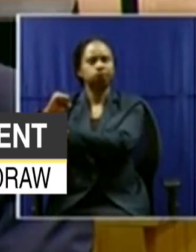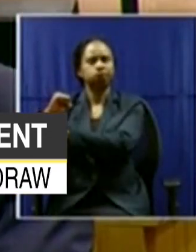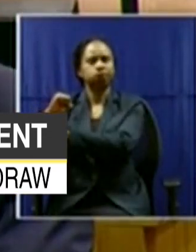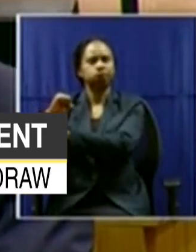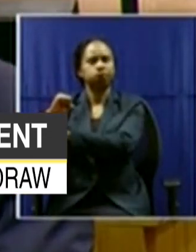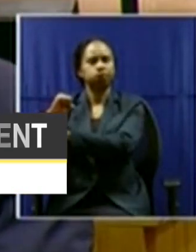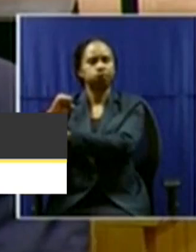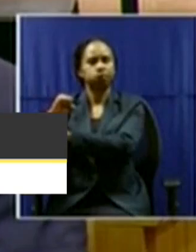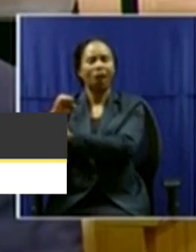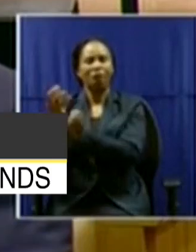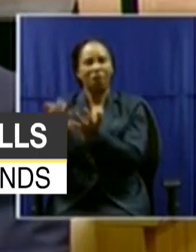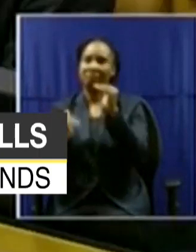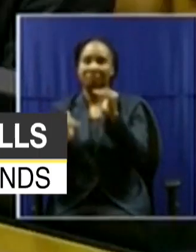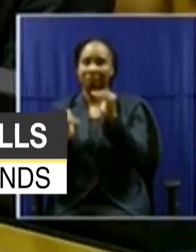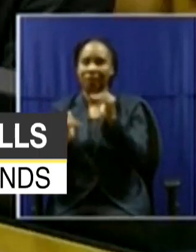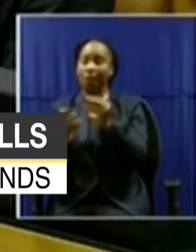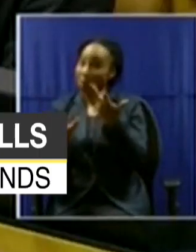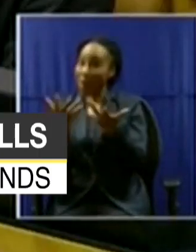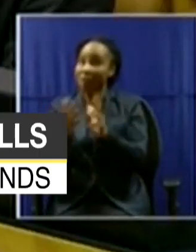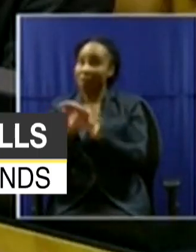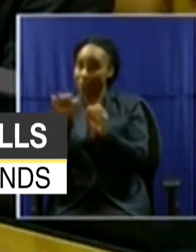its ambassador.